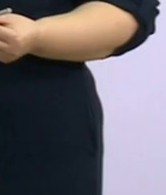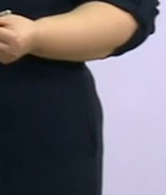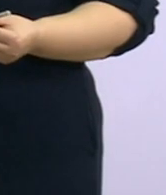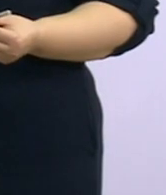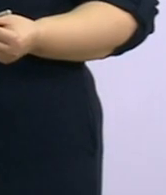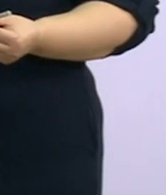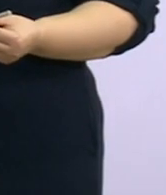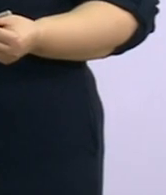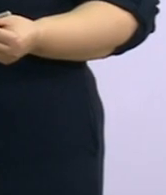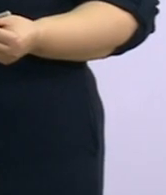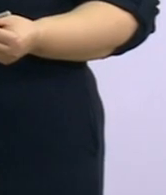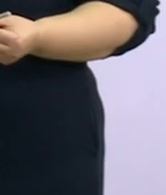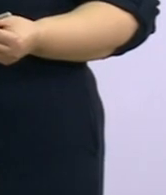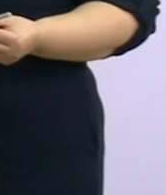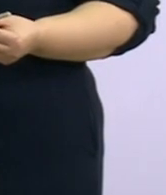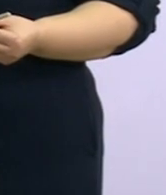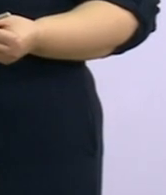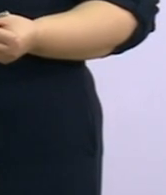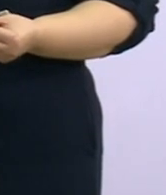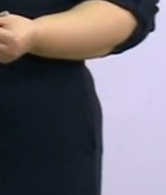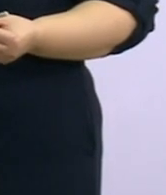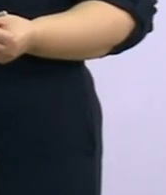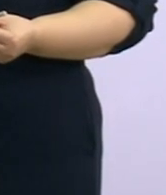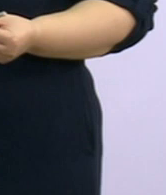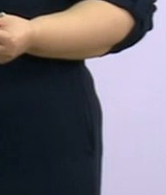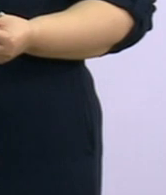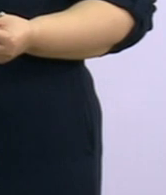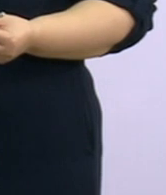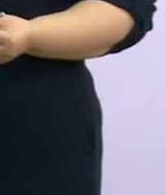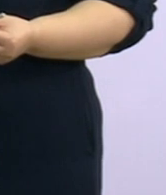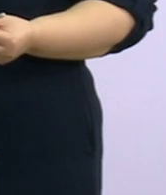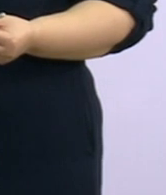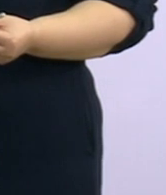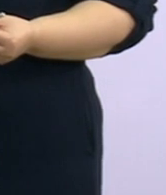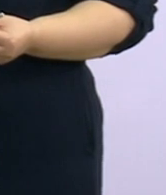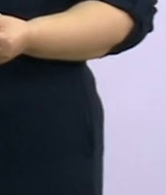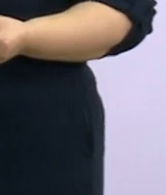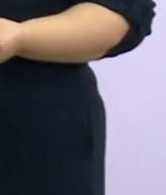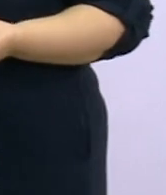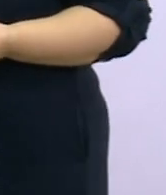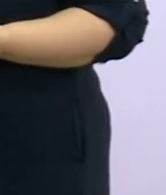Are you ready to check? Let's check your answers.